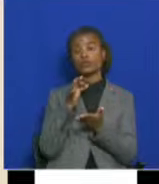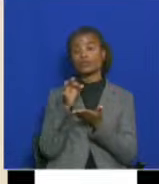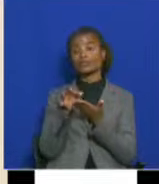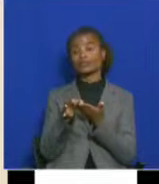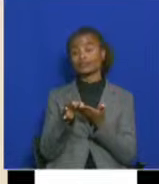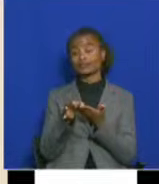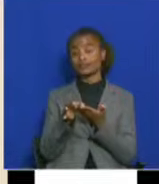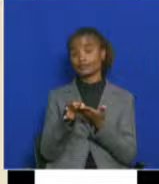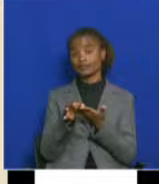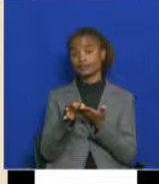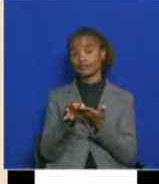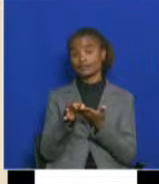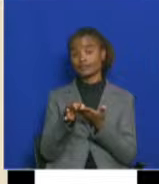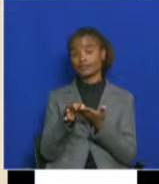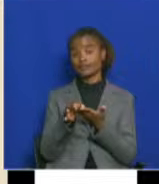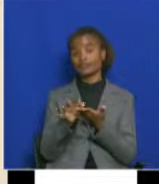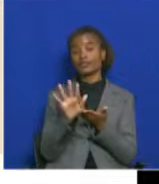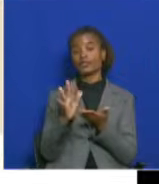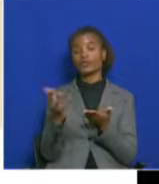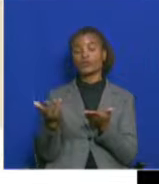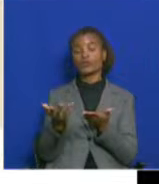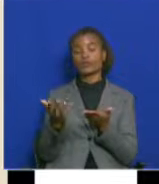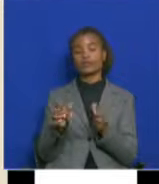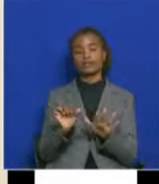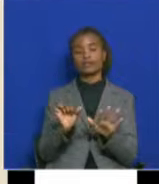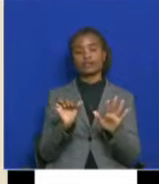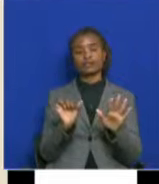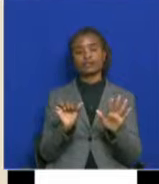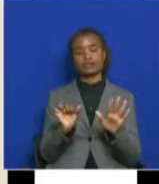on 6343.